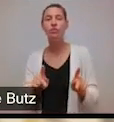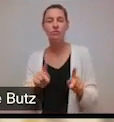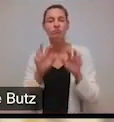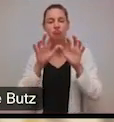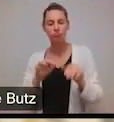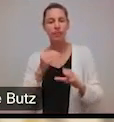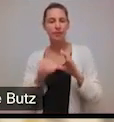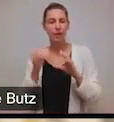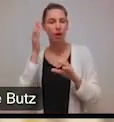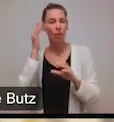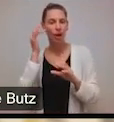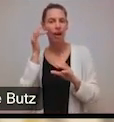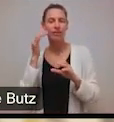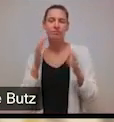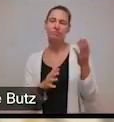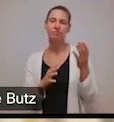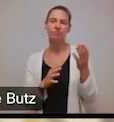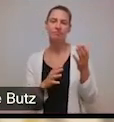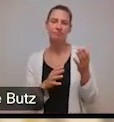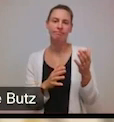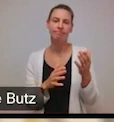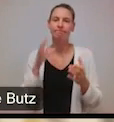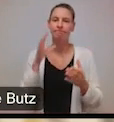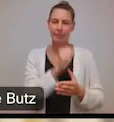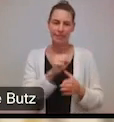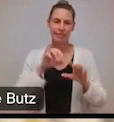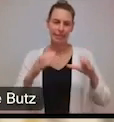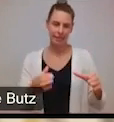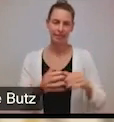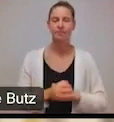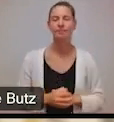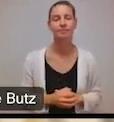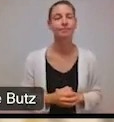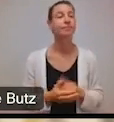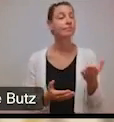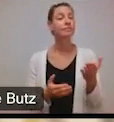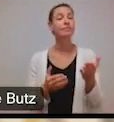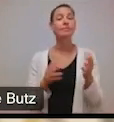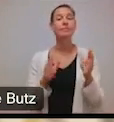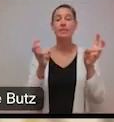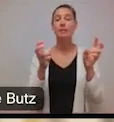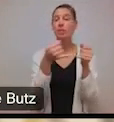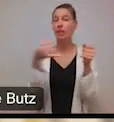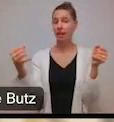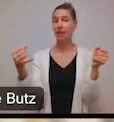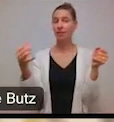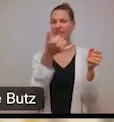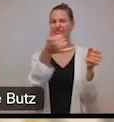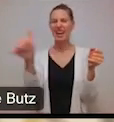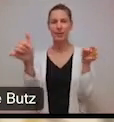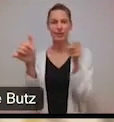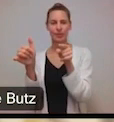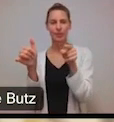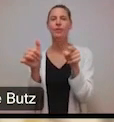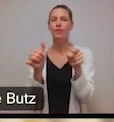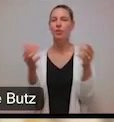our subject line, I'll color code this here. Our student has written absence in history of